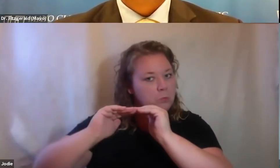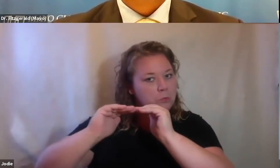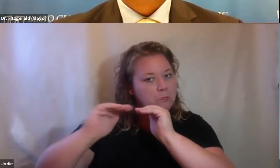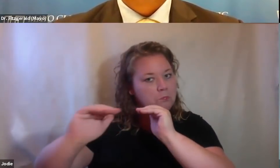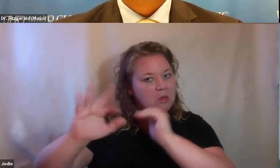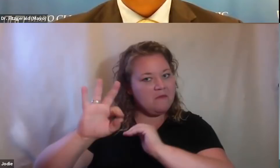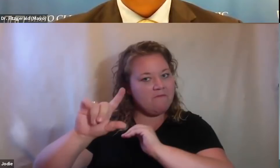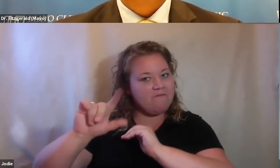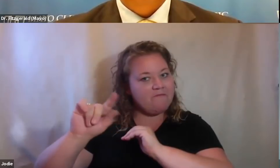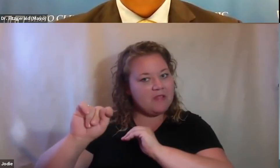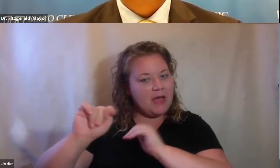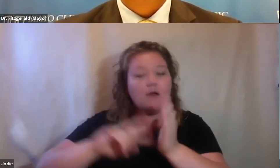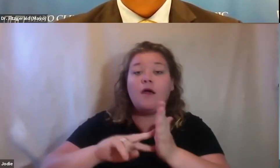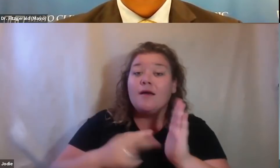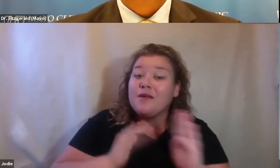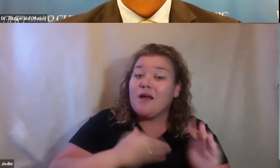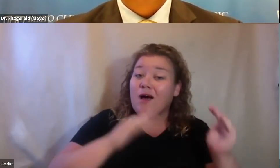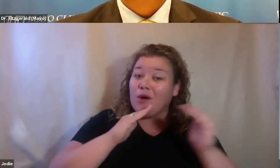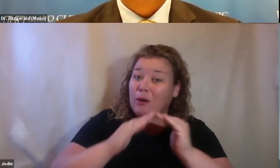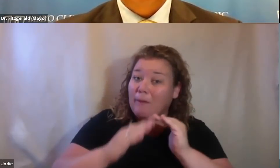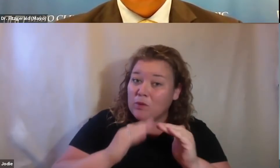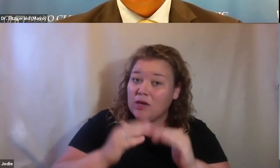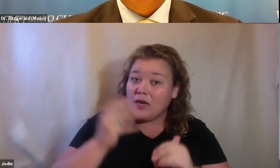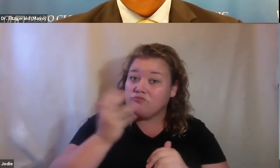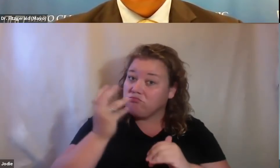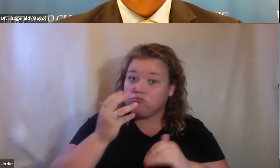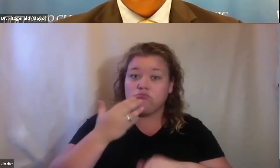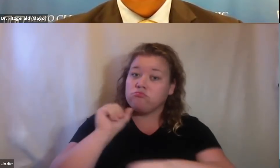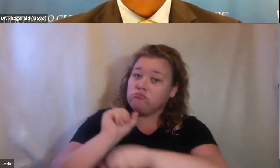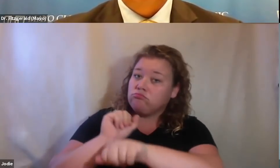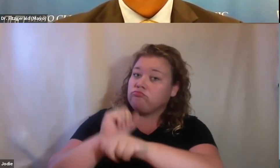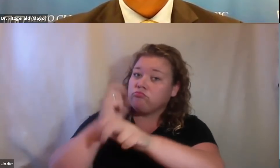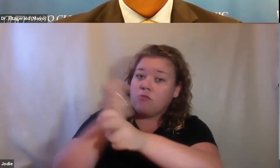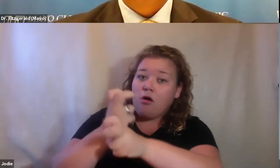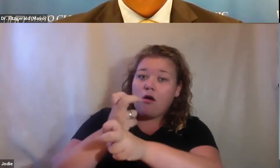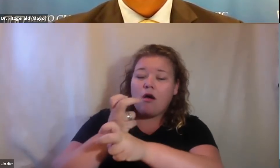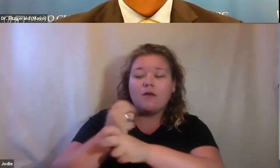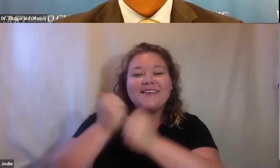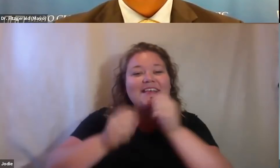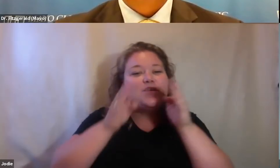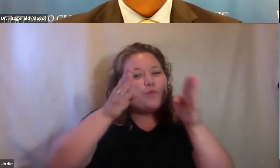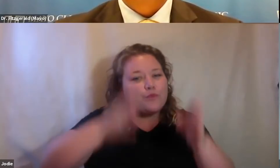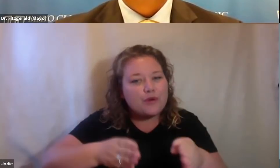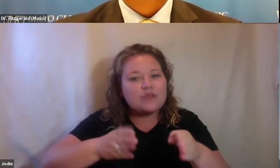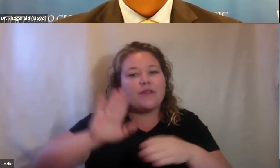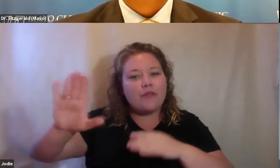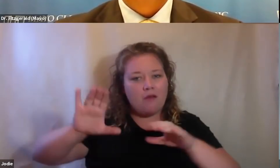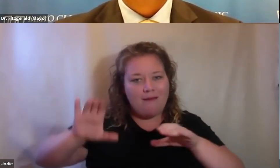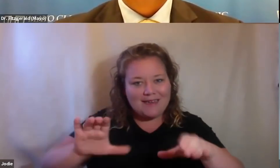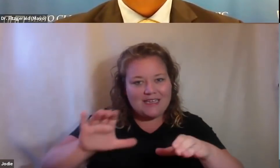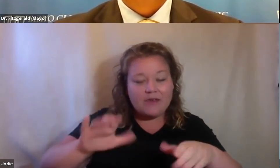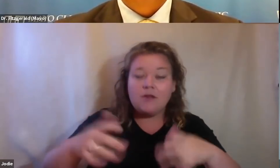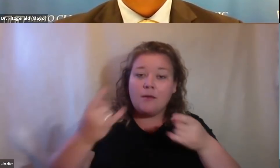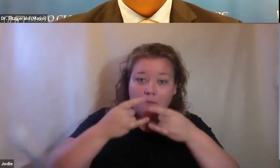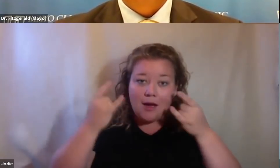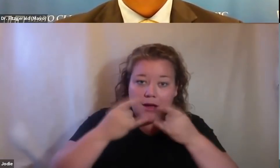have taken in terms of those three so important individual actions that make a difference: masking,